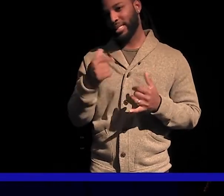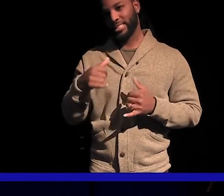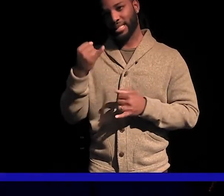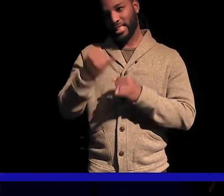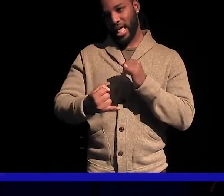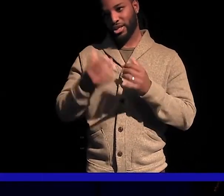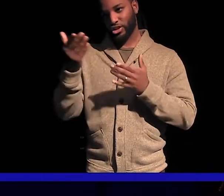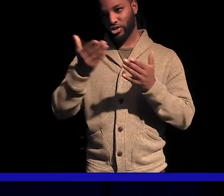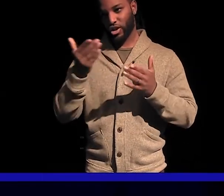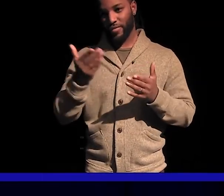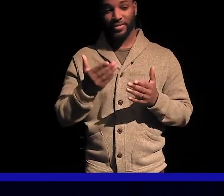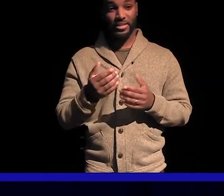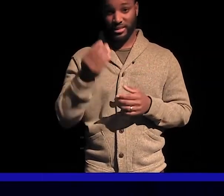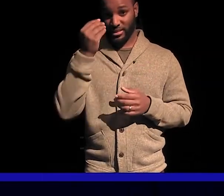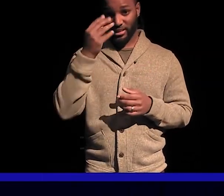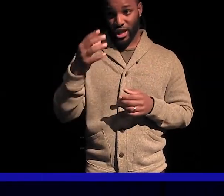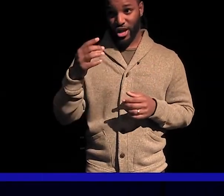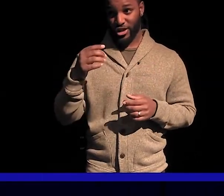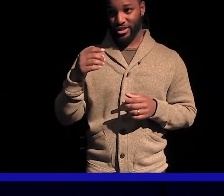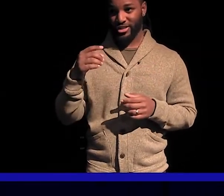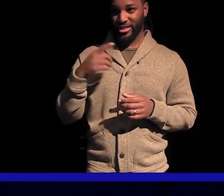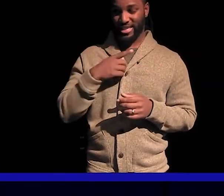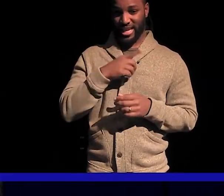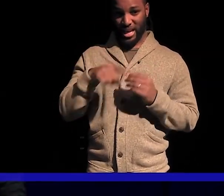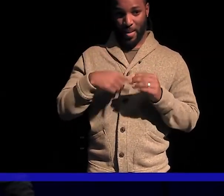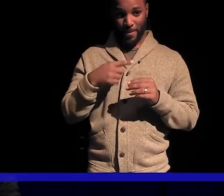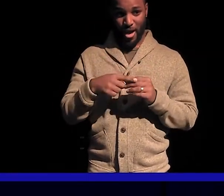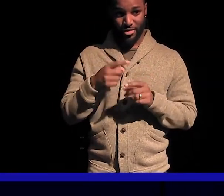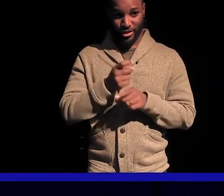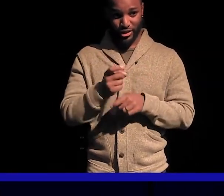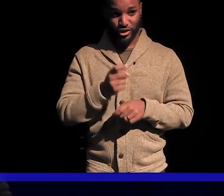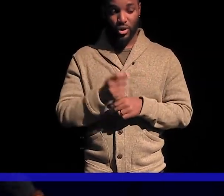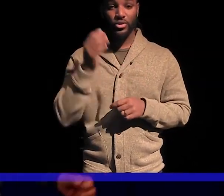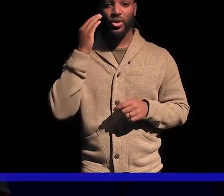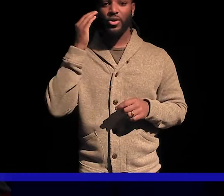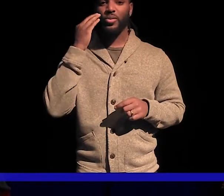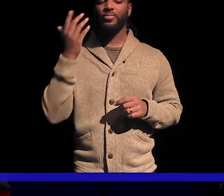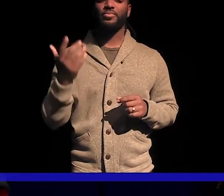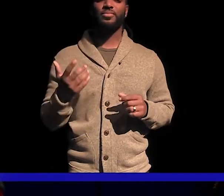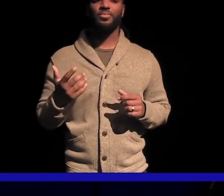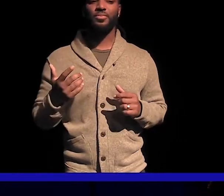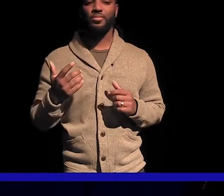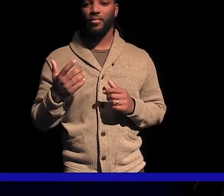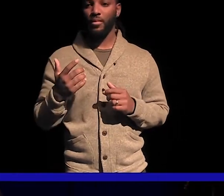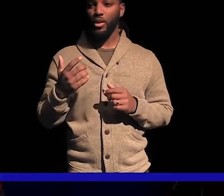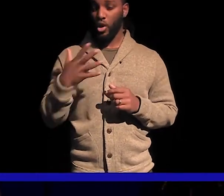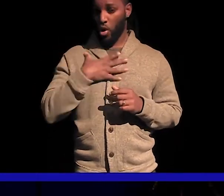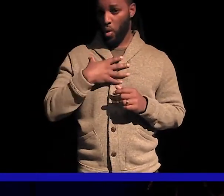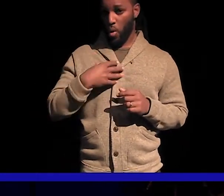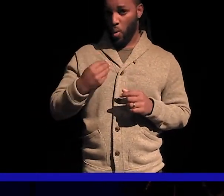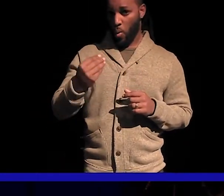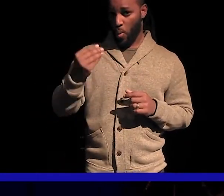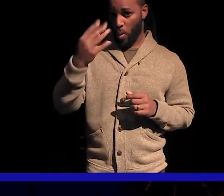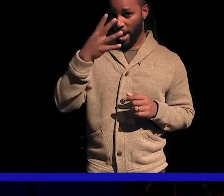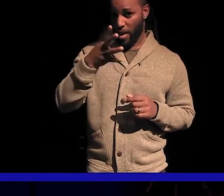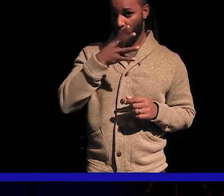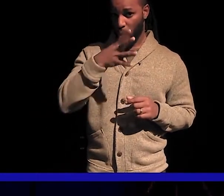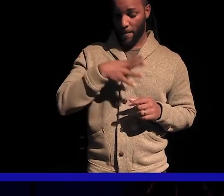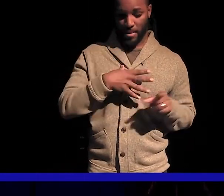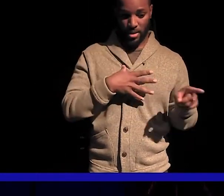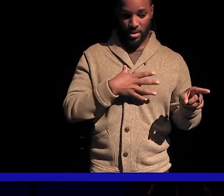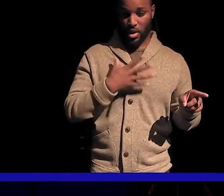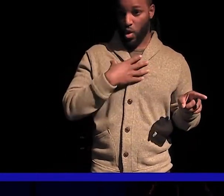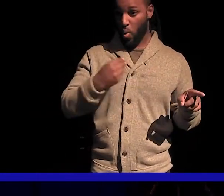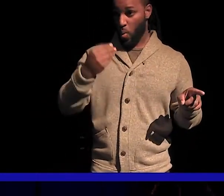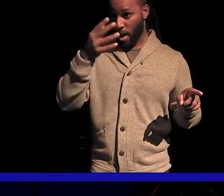last service. So I've been thinking about this joke, right? It sounds like a joke. So I said, a white woman, a white